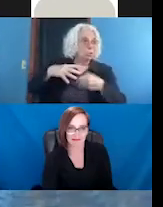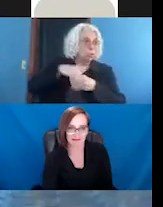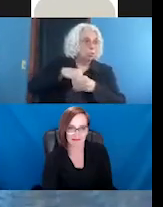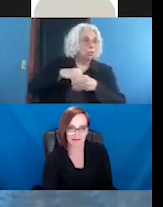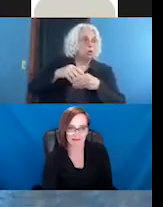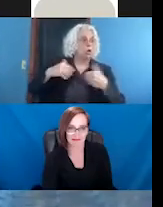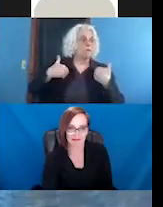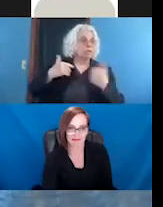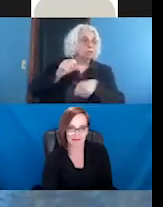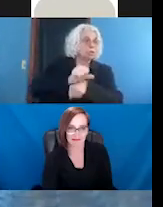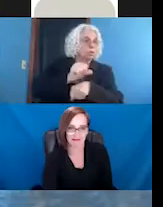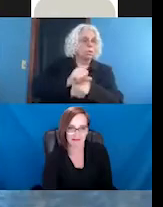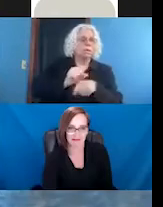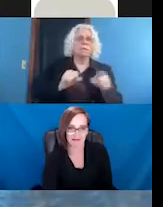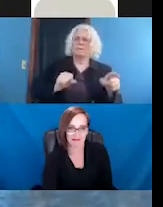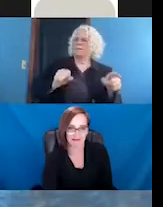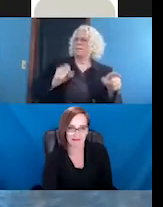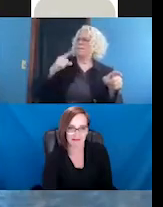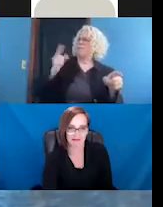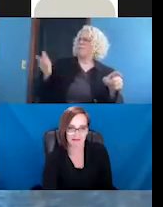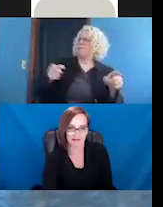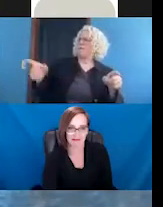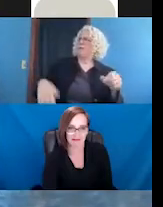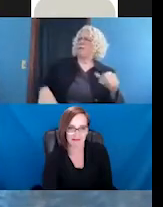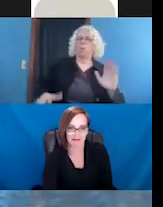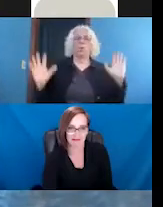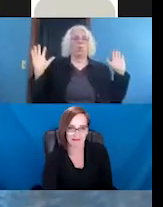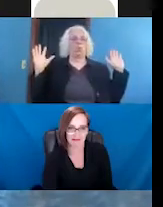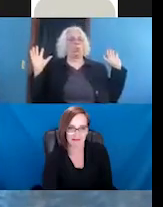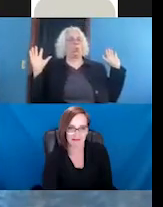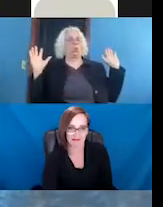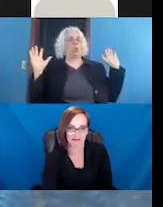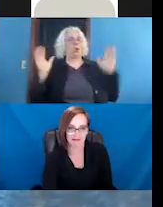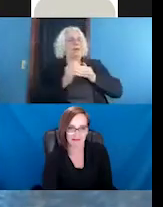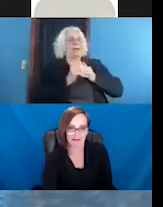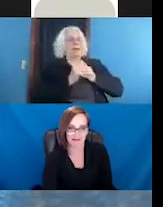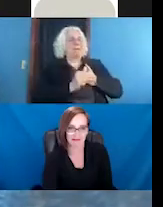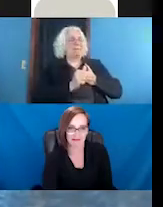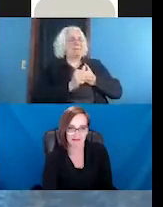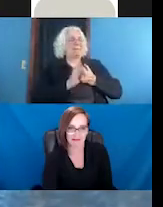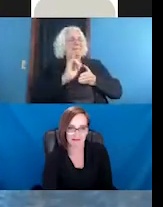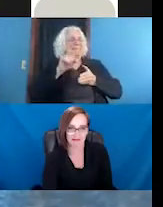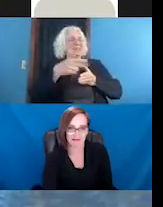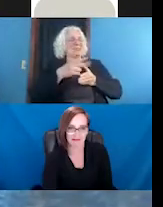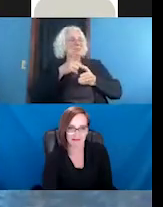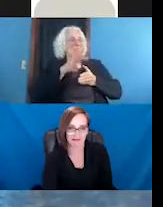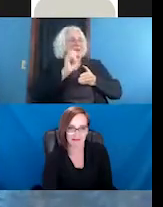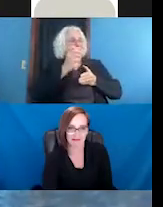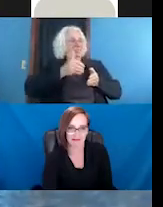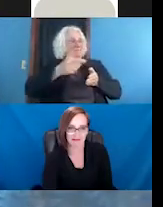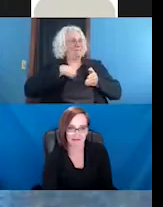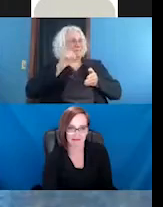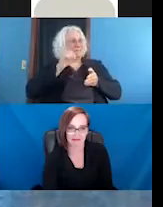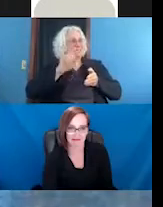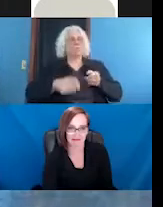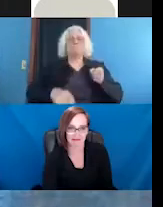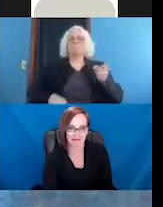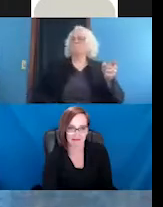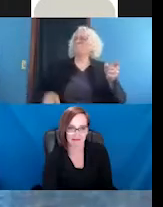why didn't they invite you? And I'm like, I'm the leader of Youth Prize. You should invite me. They should invite me. But they're saying, you're not